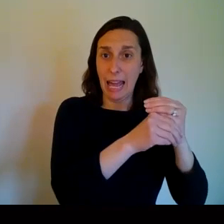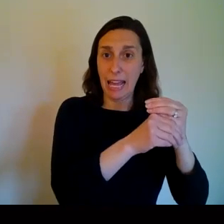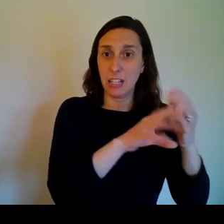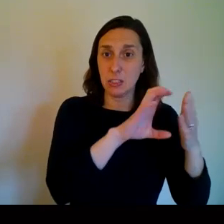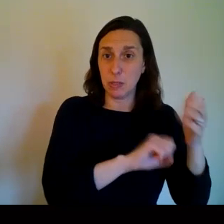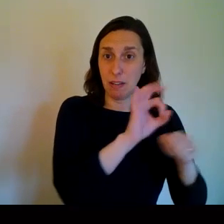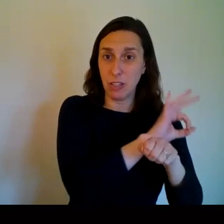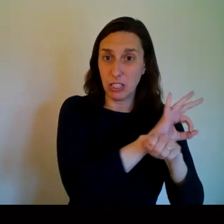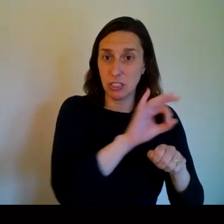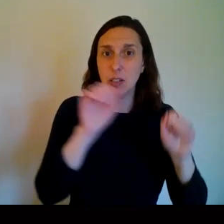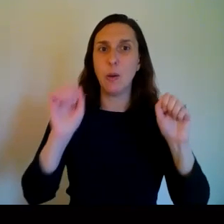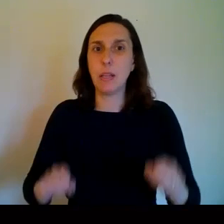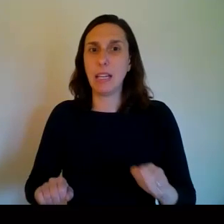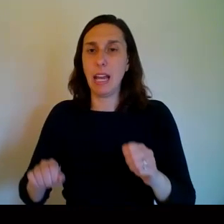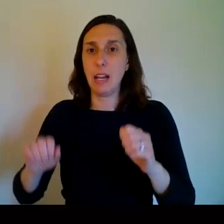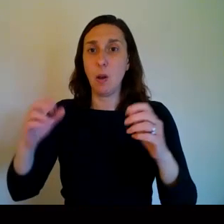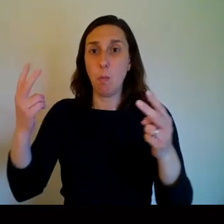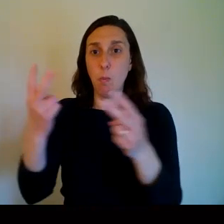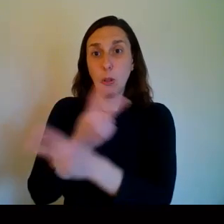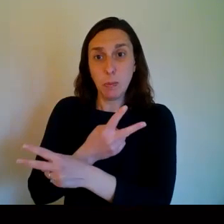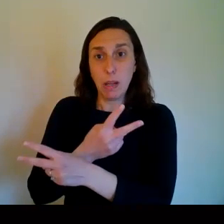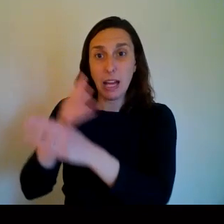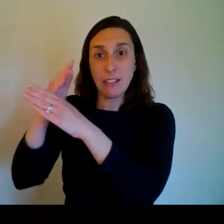or divide functions.